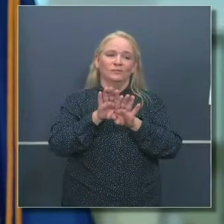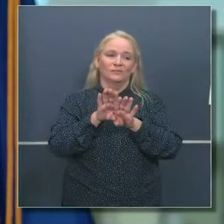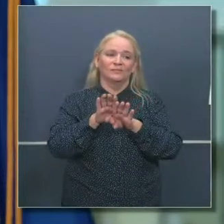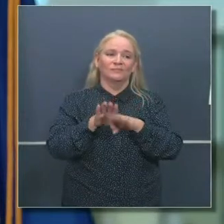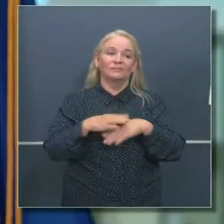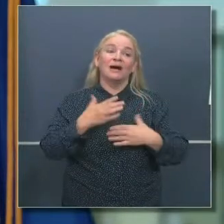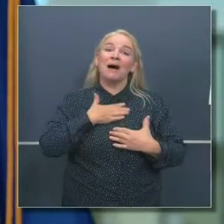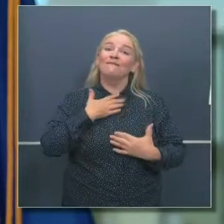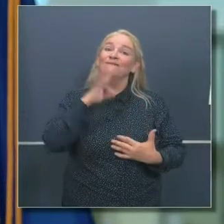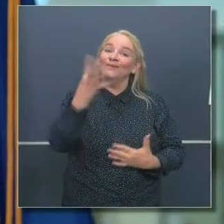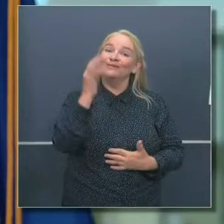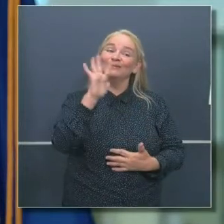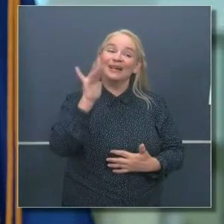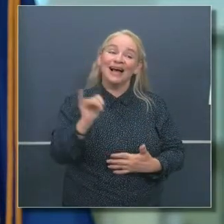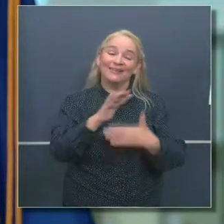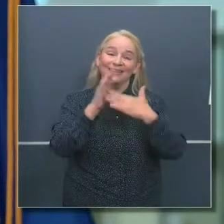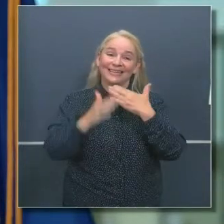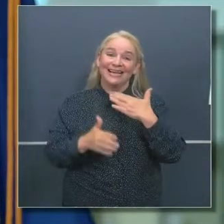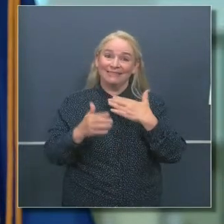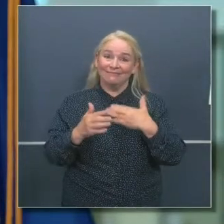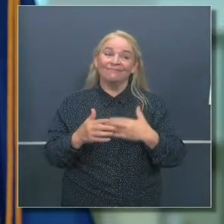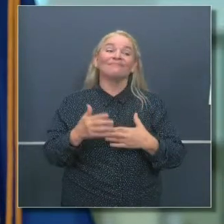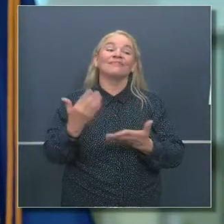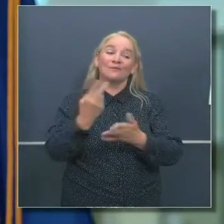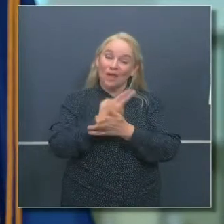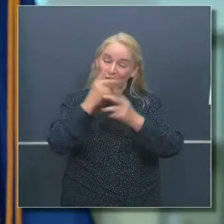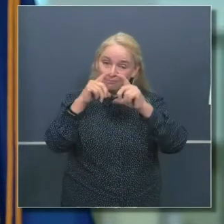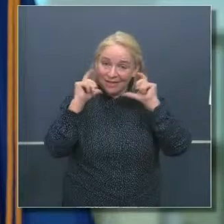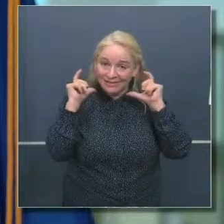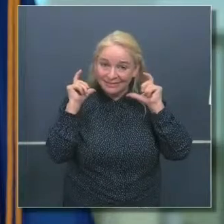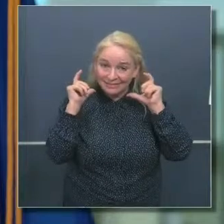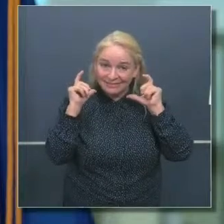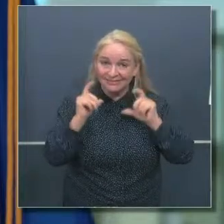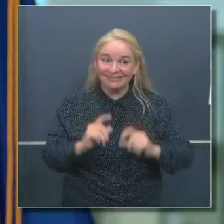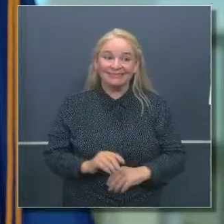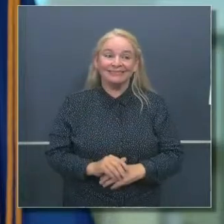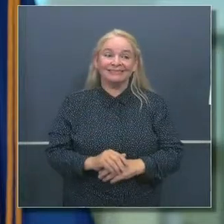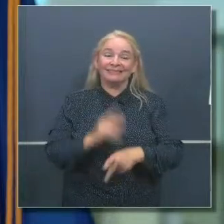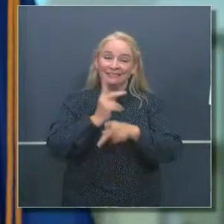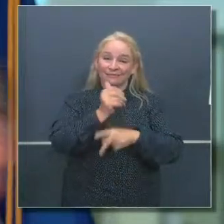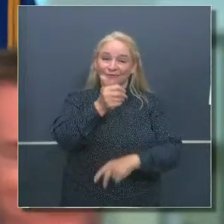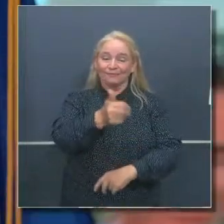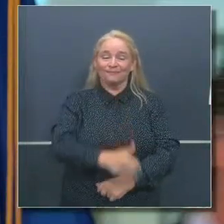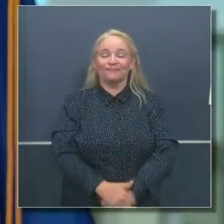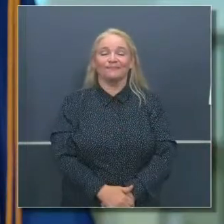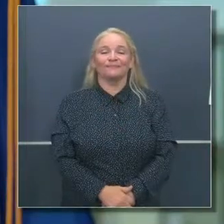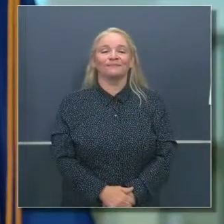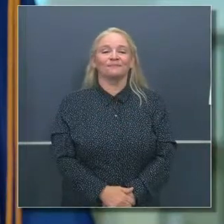Happy 4th of July weekend, and wear a mask. Take care, everybody.